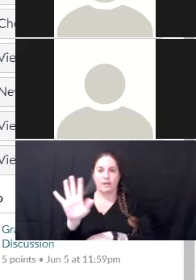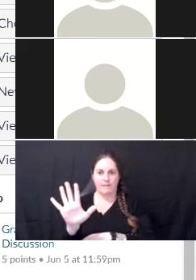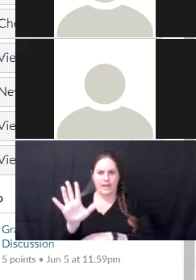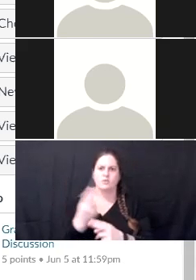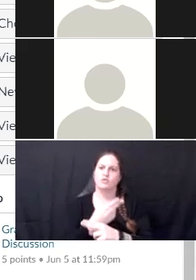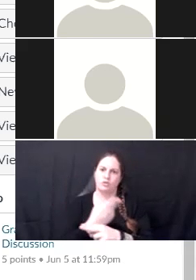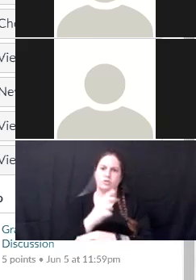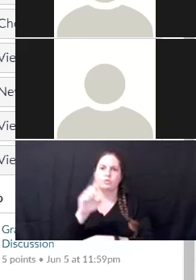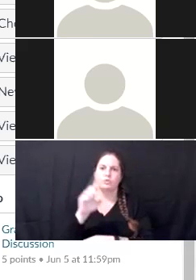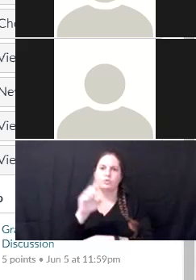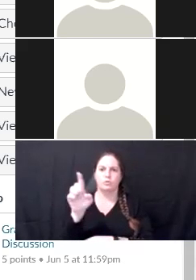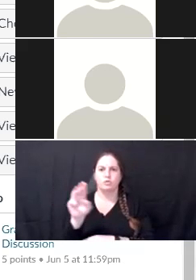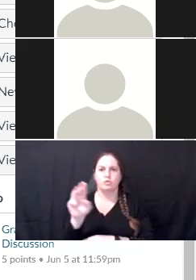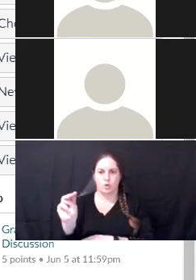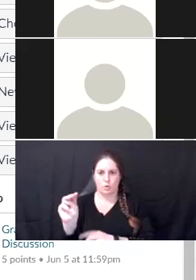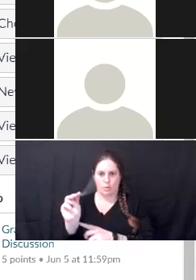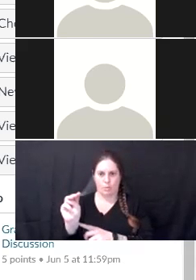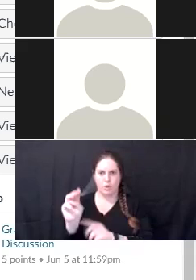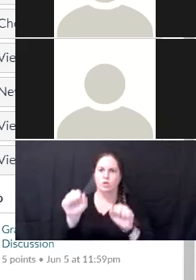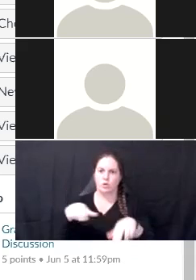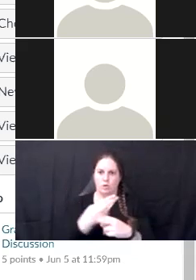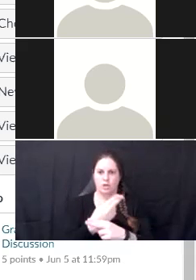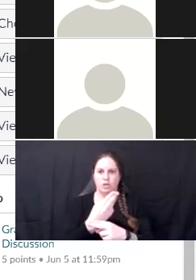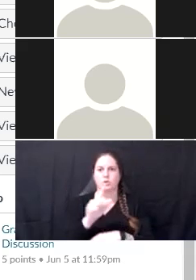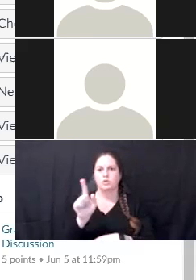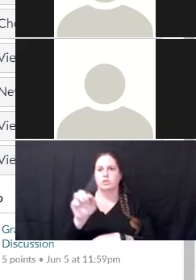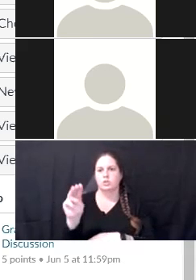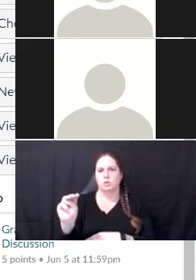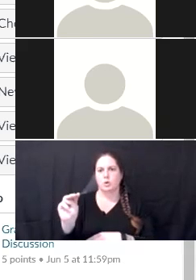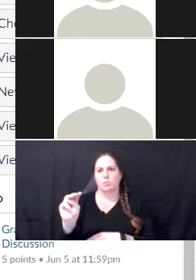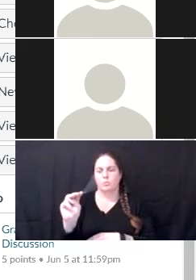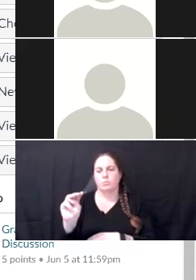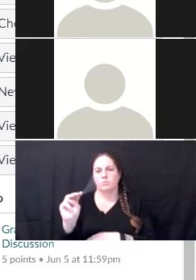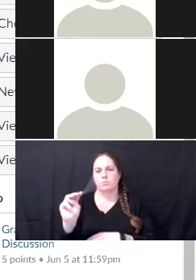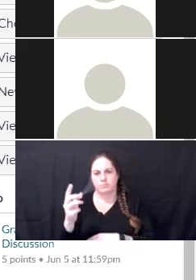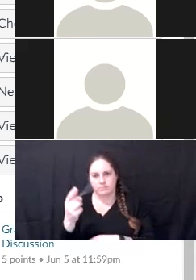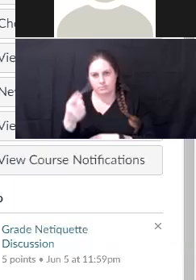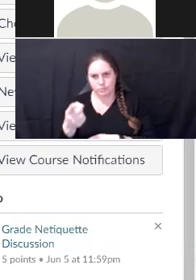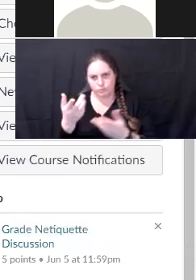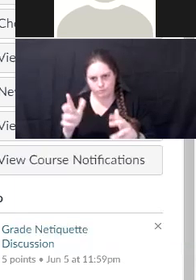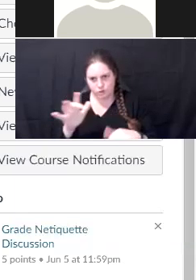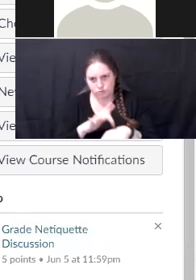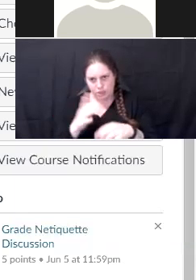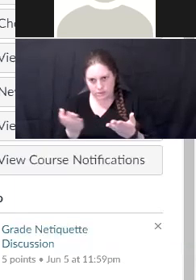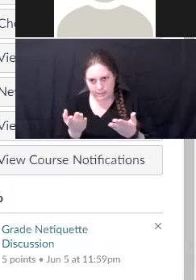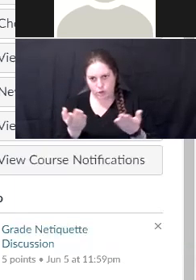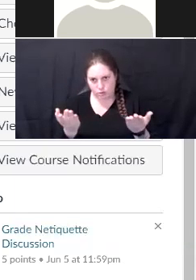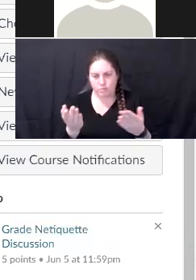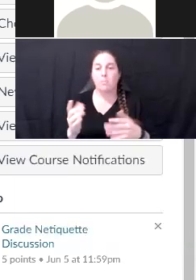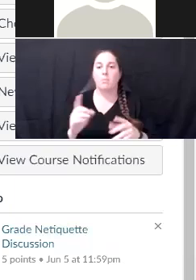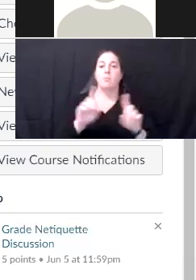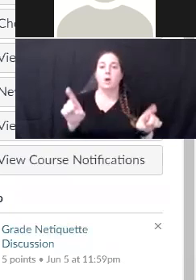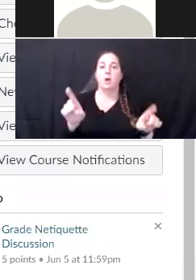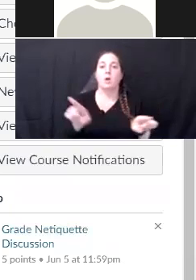Zoom, and you can access our Zoom room. Well, all of you know how to because you've been here, but I'm doing this also for the benefit